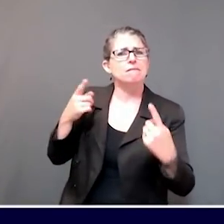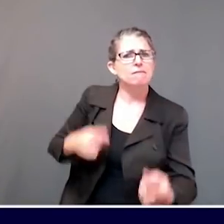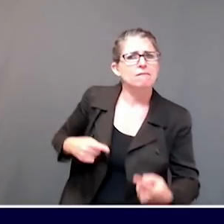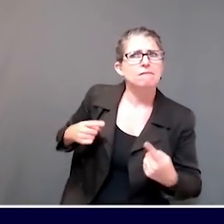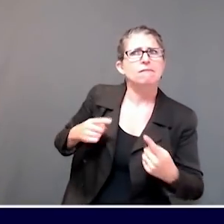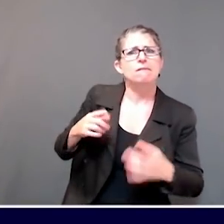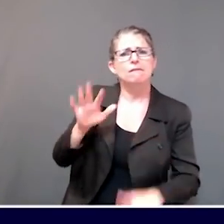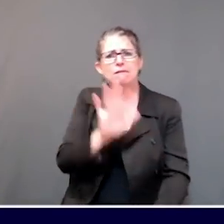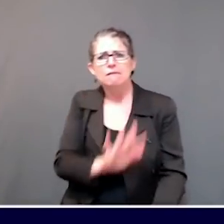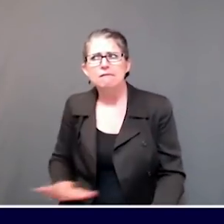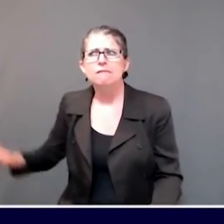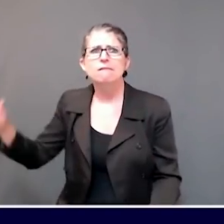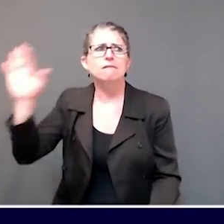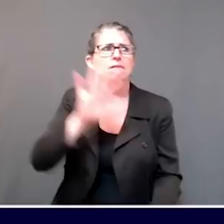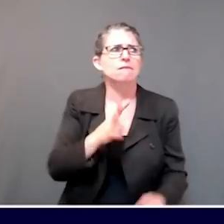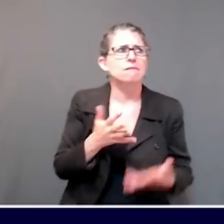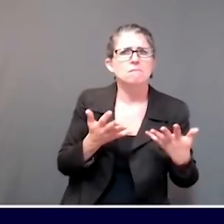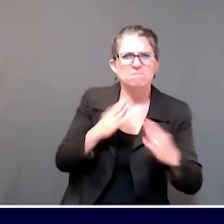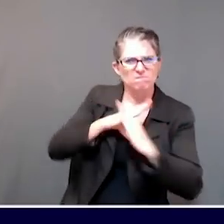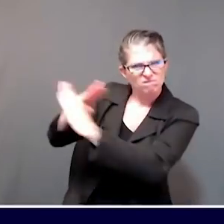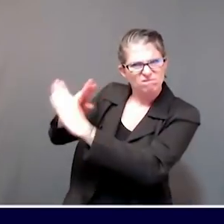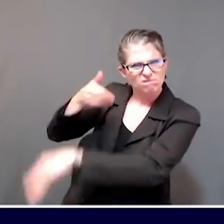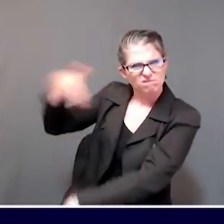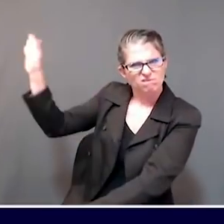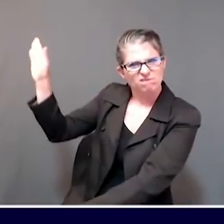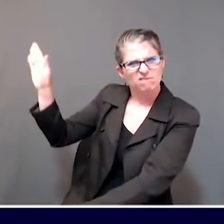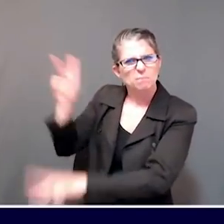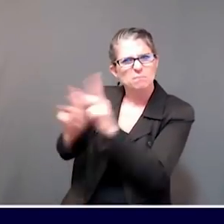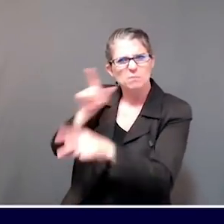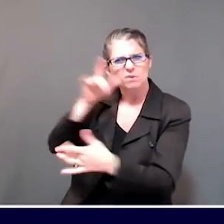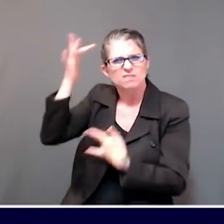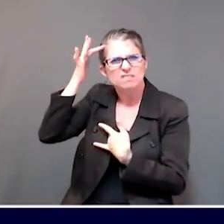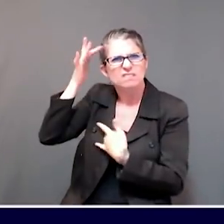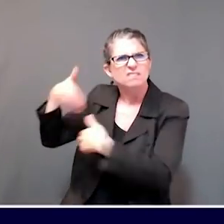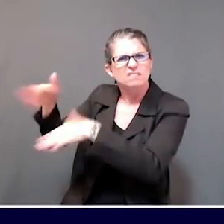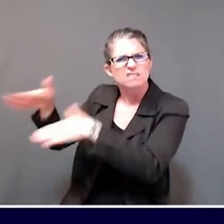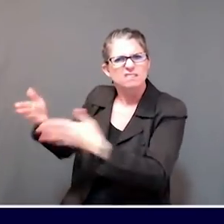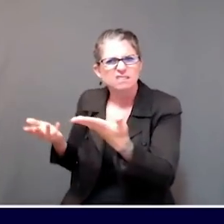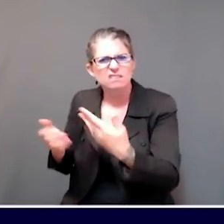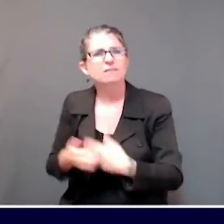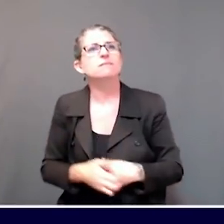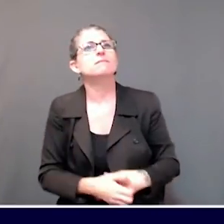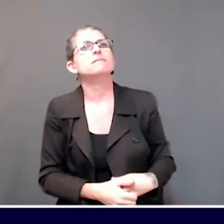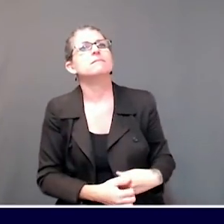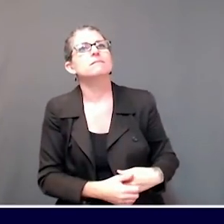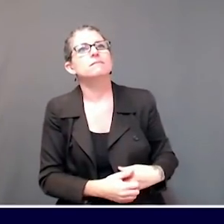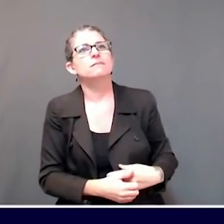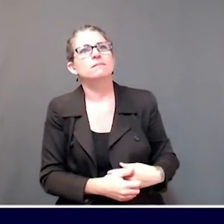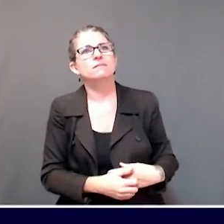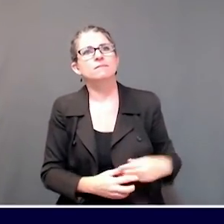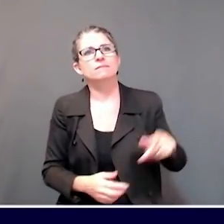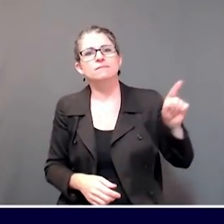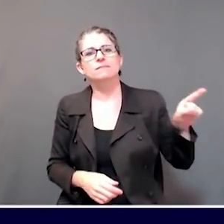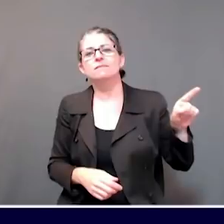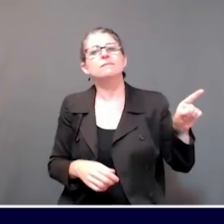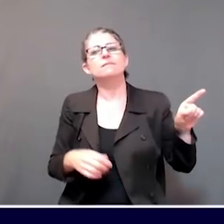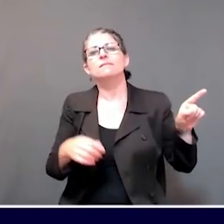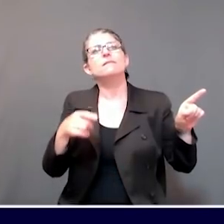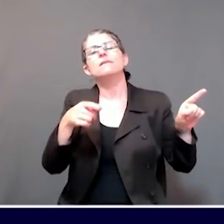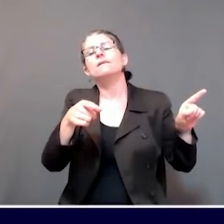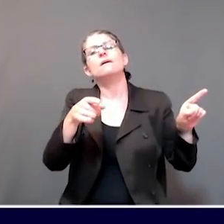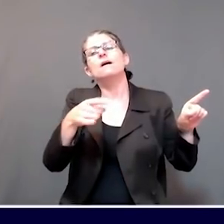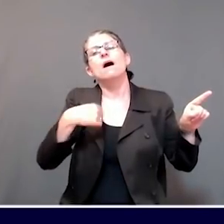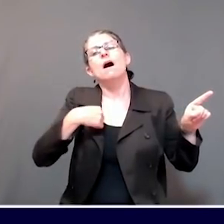Sure. Governor, do you want to kick us off? We have executive orders relating to travel that